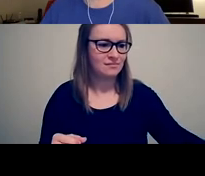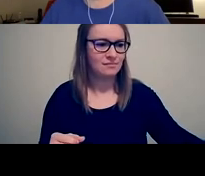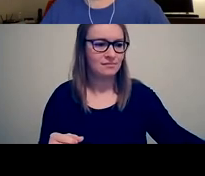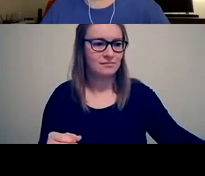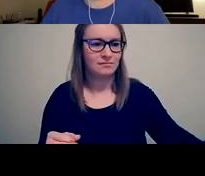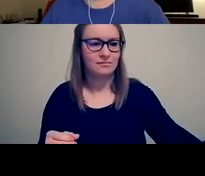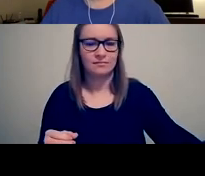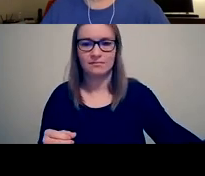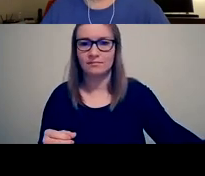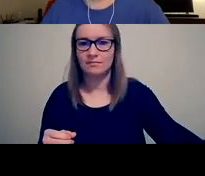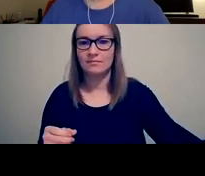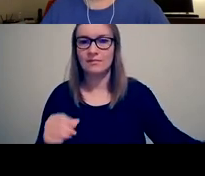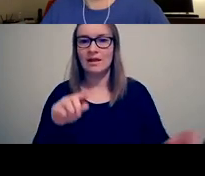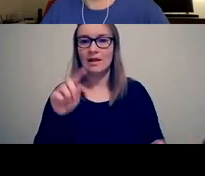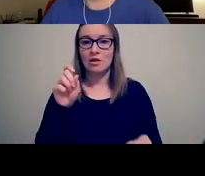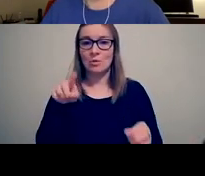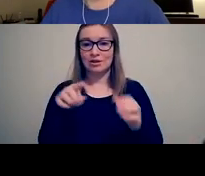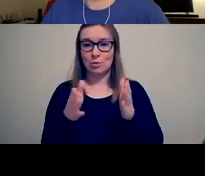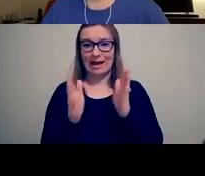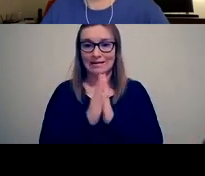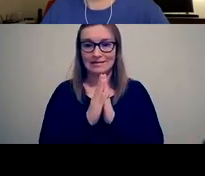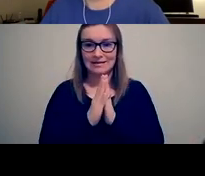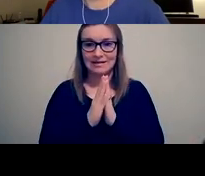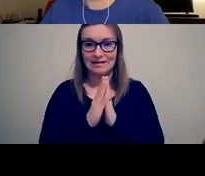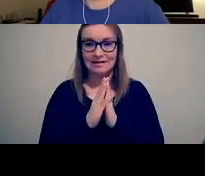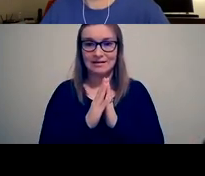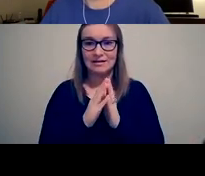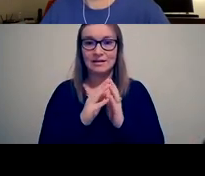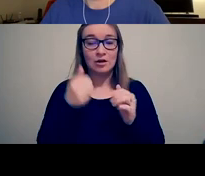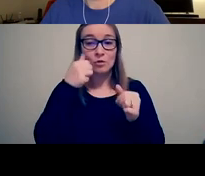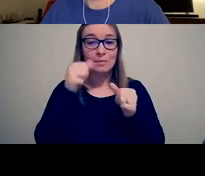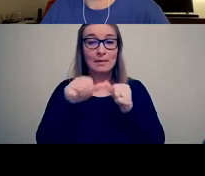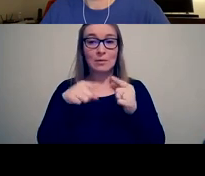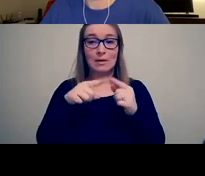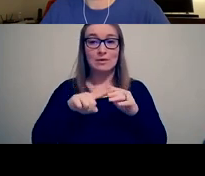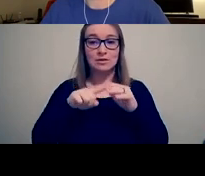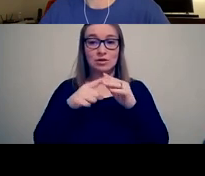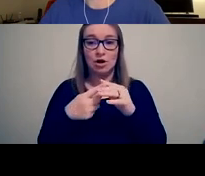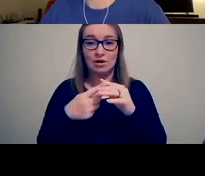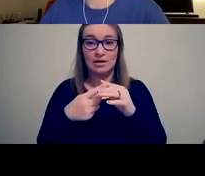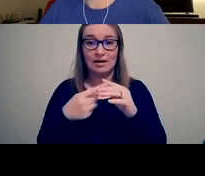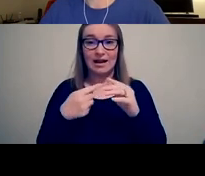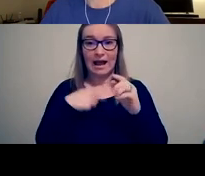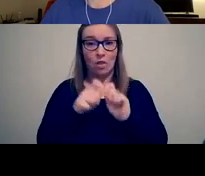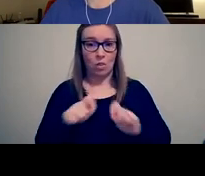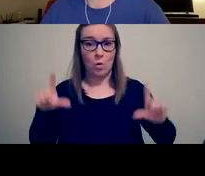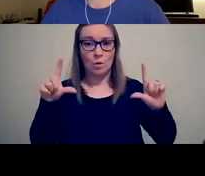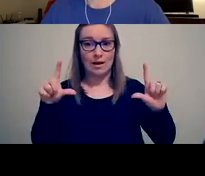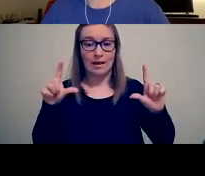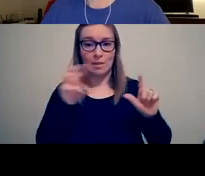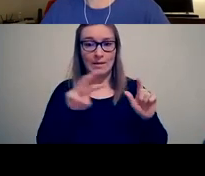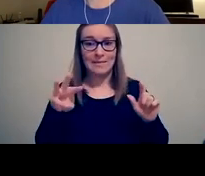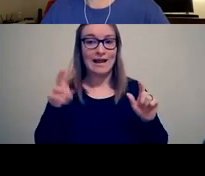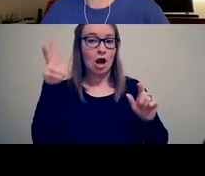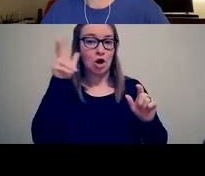what the question that you're asking is, would I know? And remember when we started and I loaded the page? And I heard the